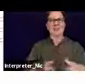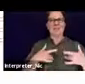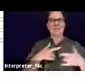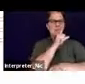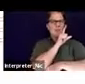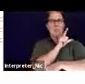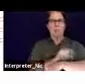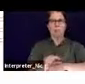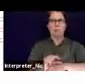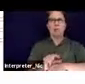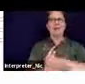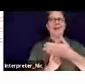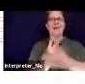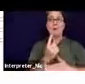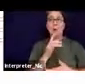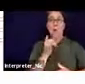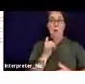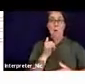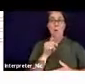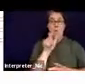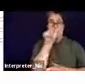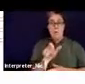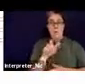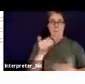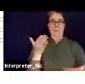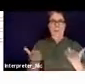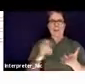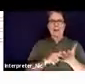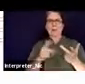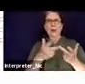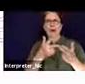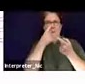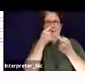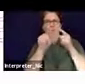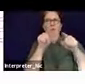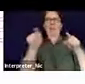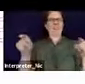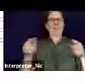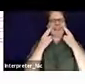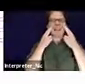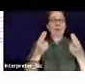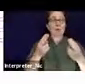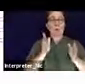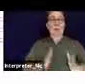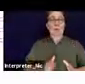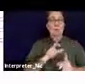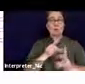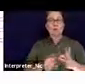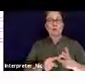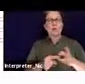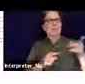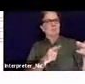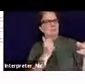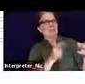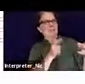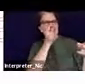Or it may be that they're comparing themselves to others, I think it's human nature to compare ourselves to others, and to see what we can't do or no longer do, we're going to find